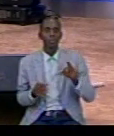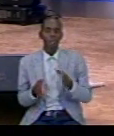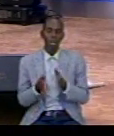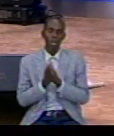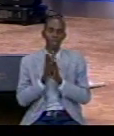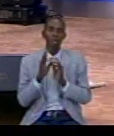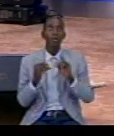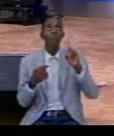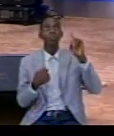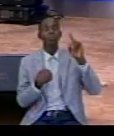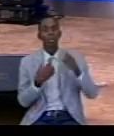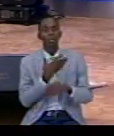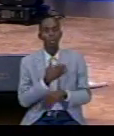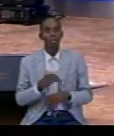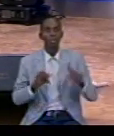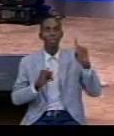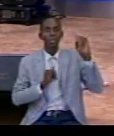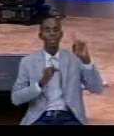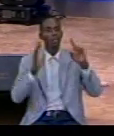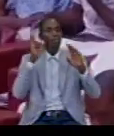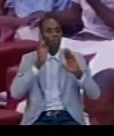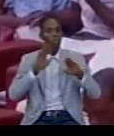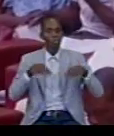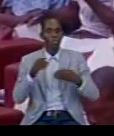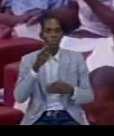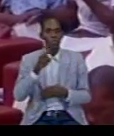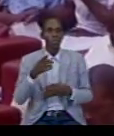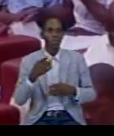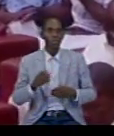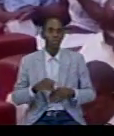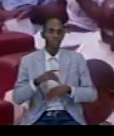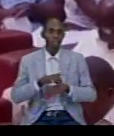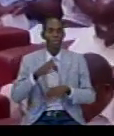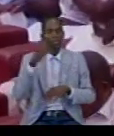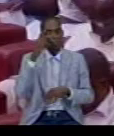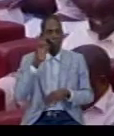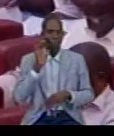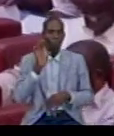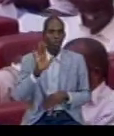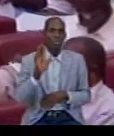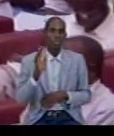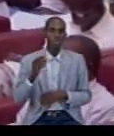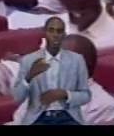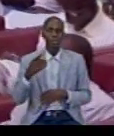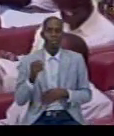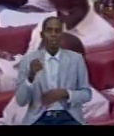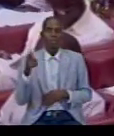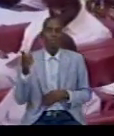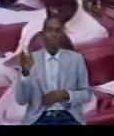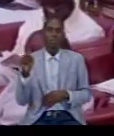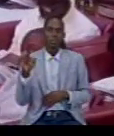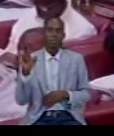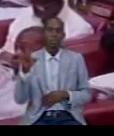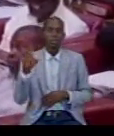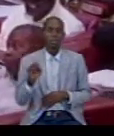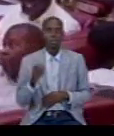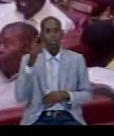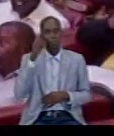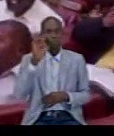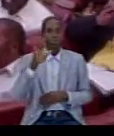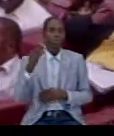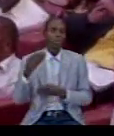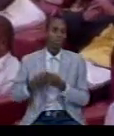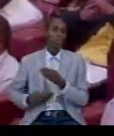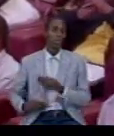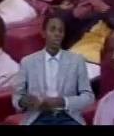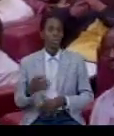says, ask of me, and I shall give thee the heathen, the Gentiles for thine